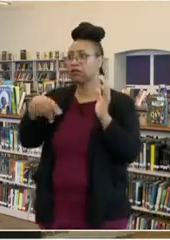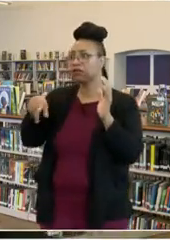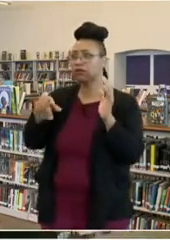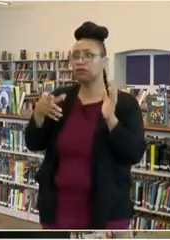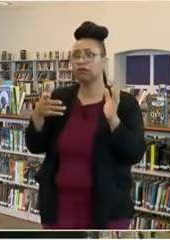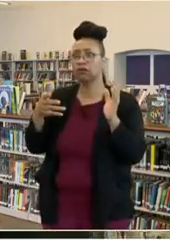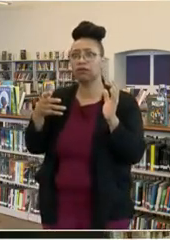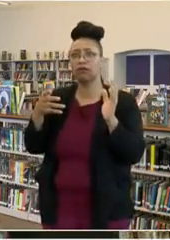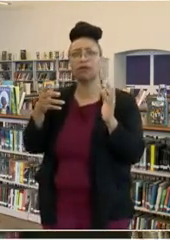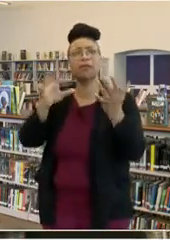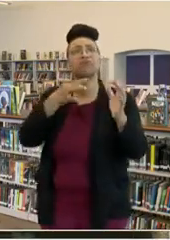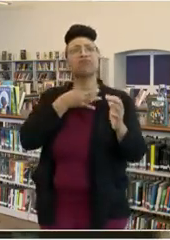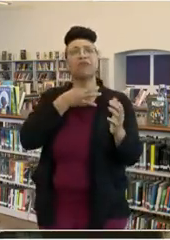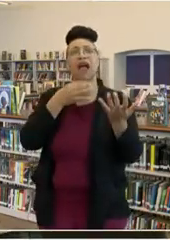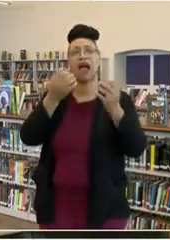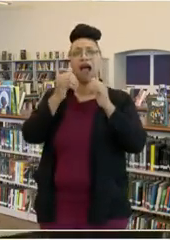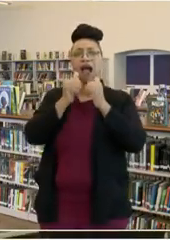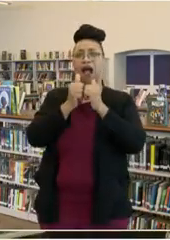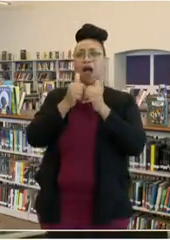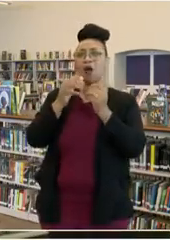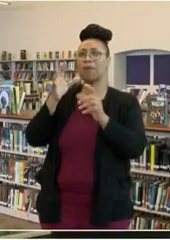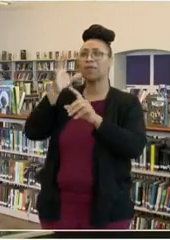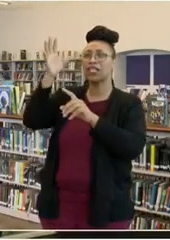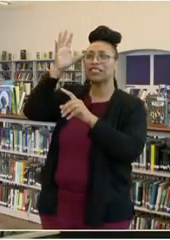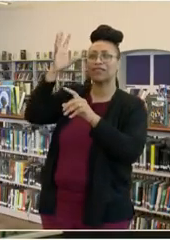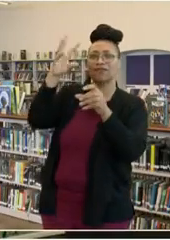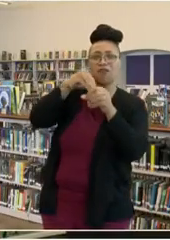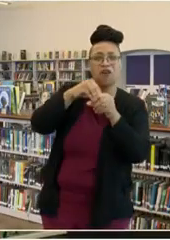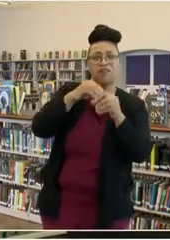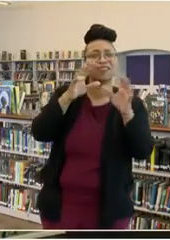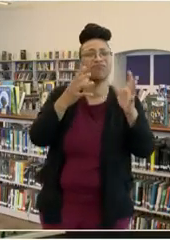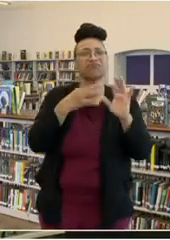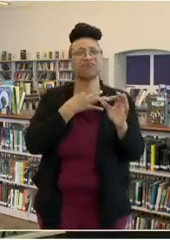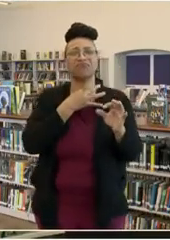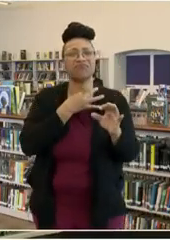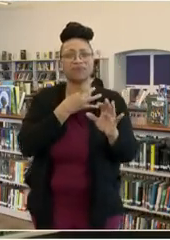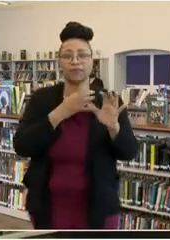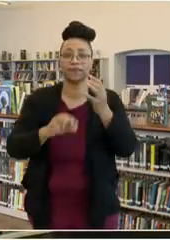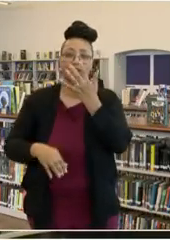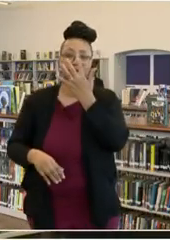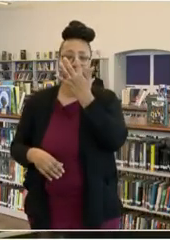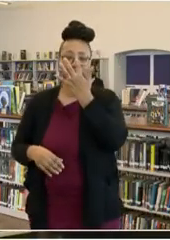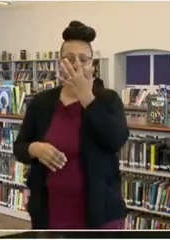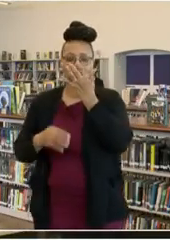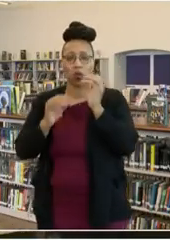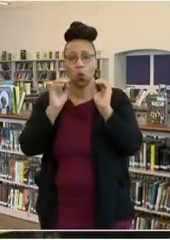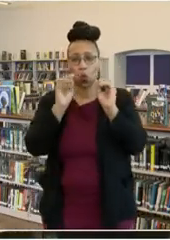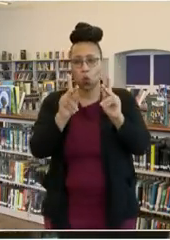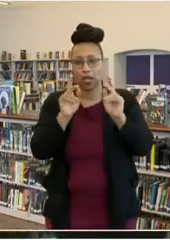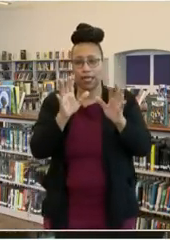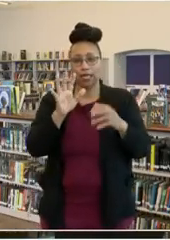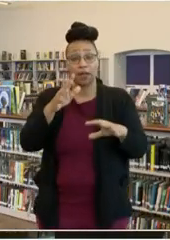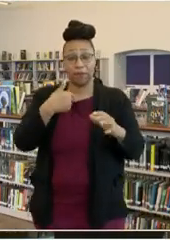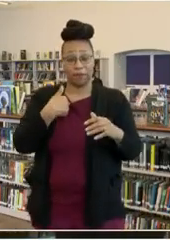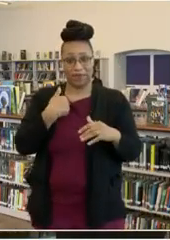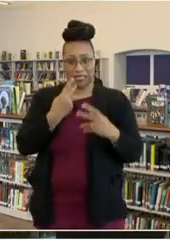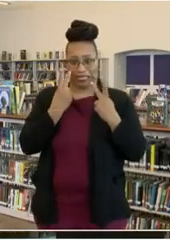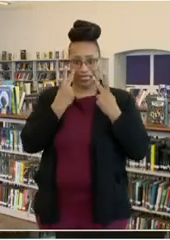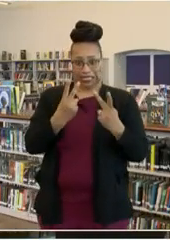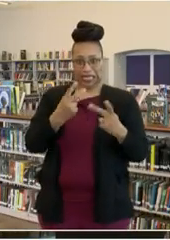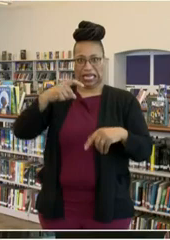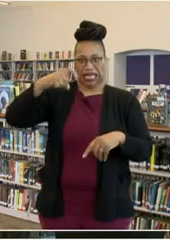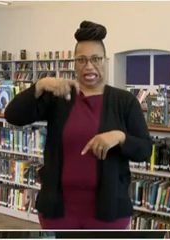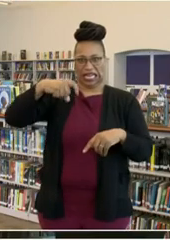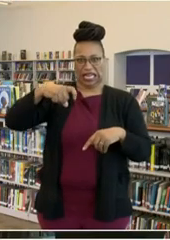So we certainly see the need and the demand. So sometimes parents will, you know, flag for us that they think that there's